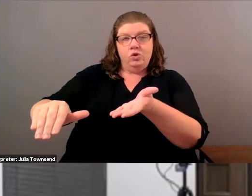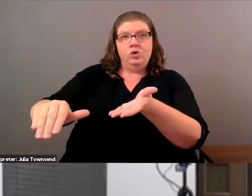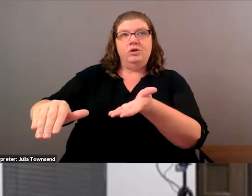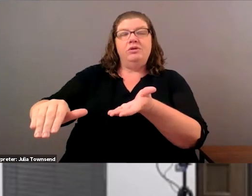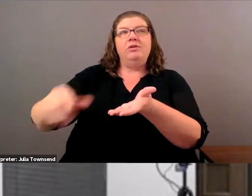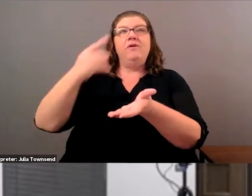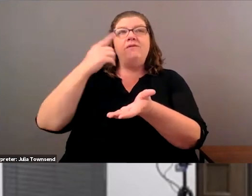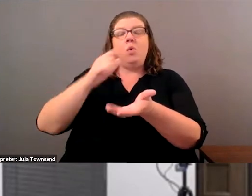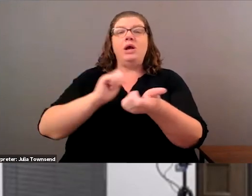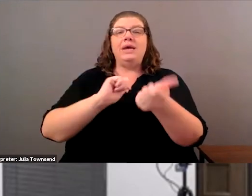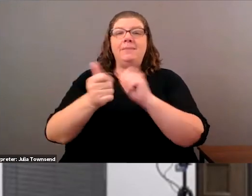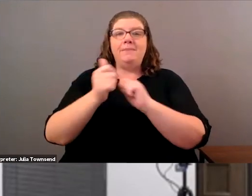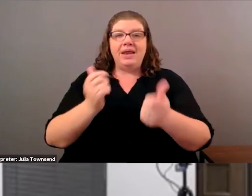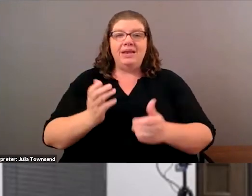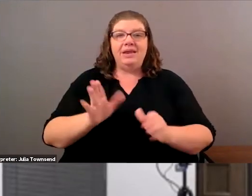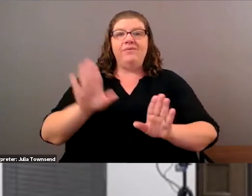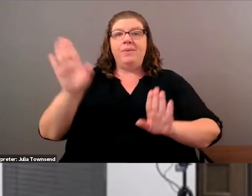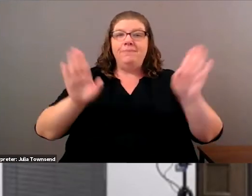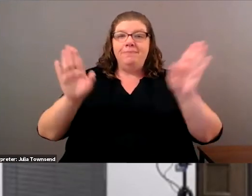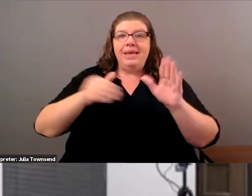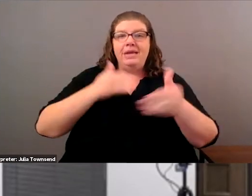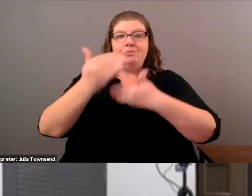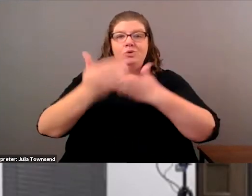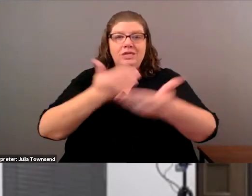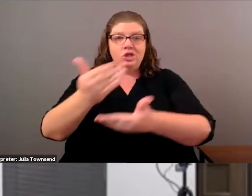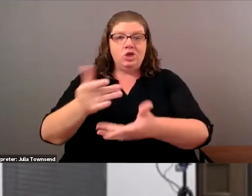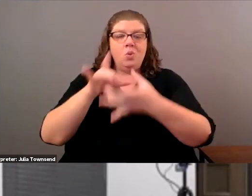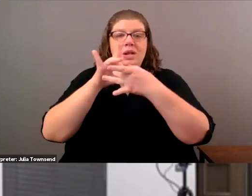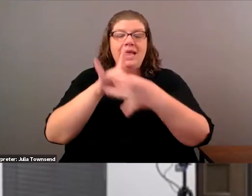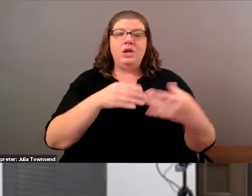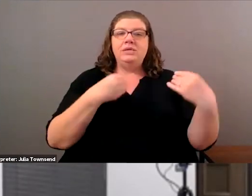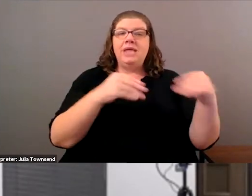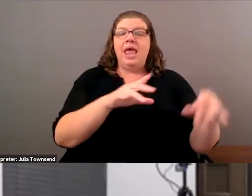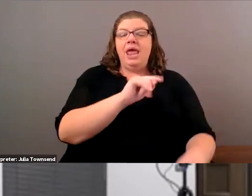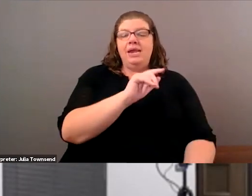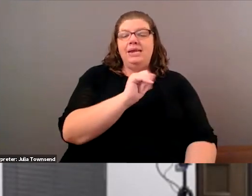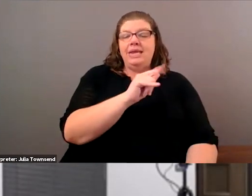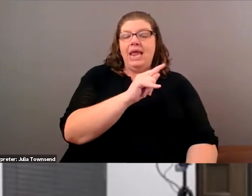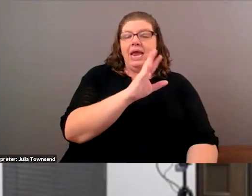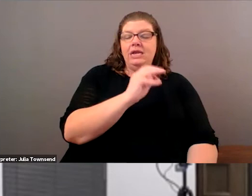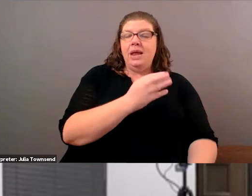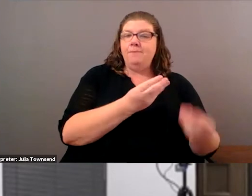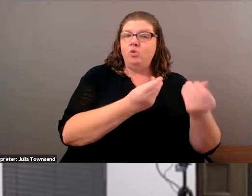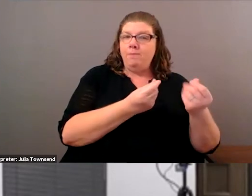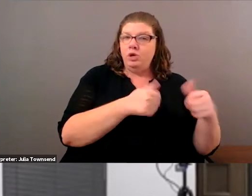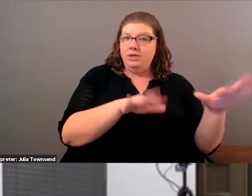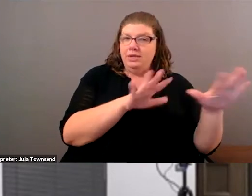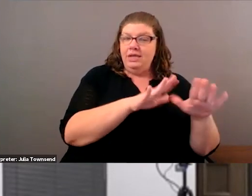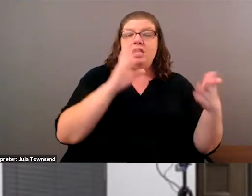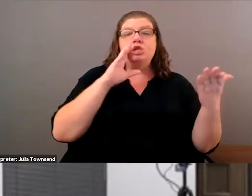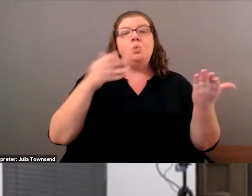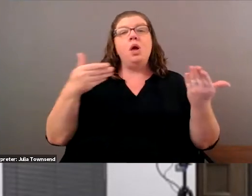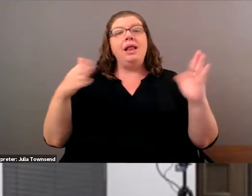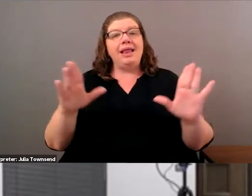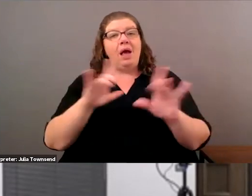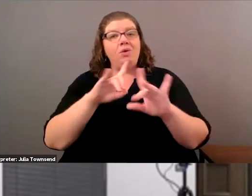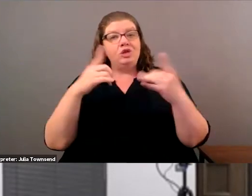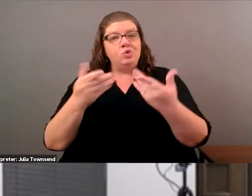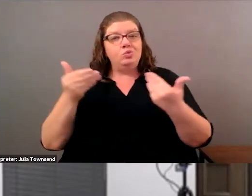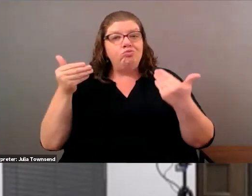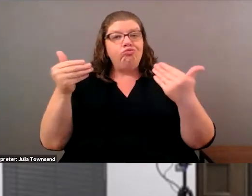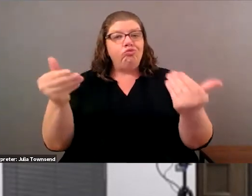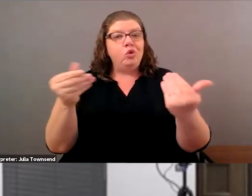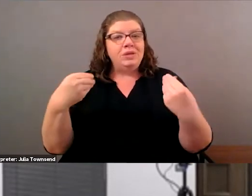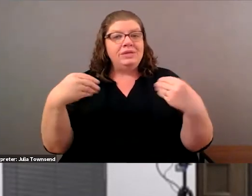the competitive bid procedure relating to the selling of the Tatum property. This will allow the district to proceed with the sale of